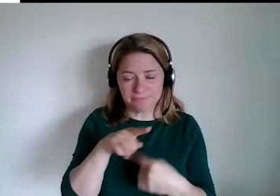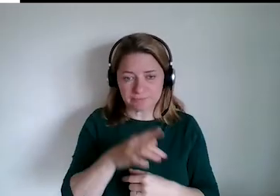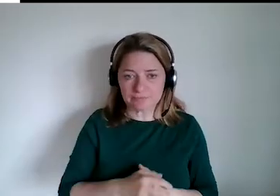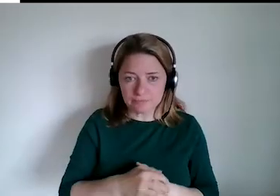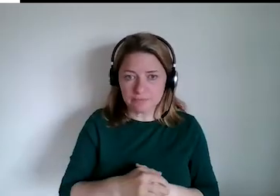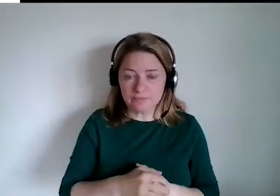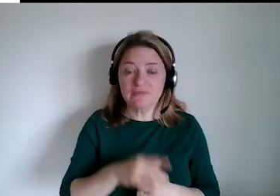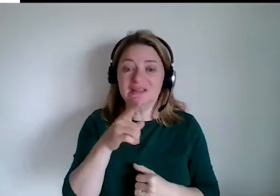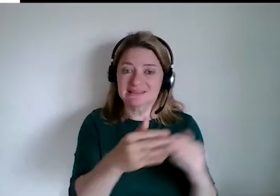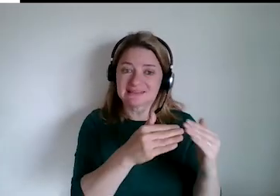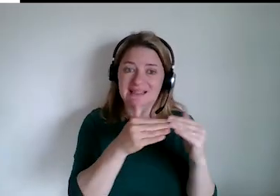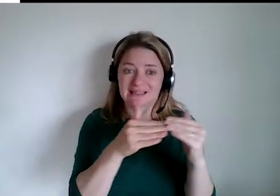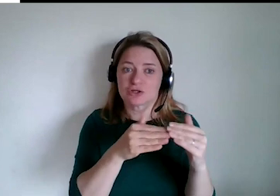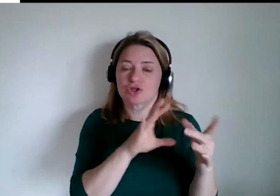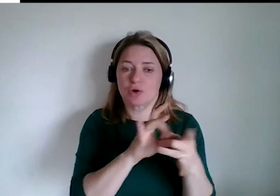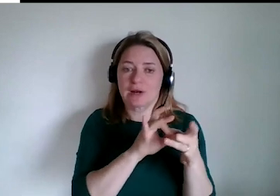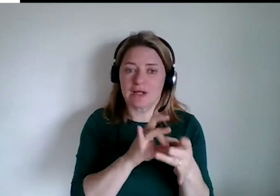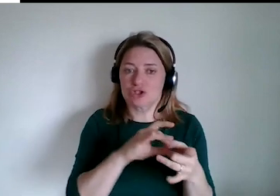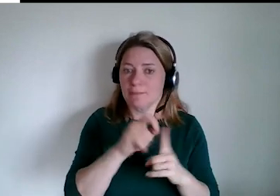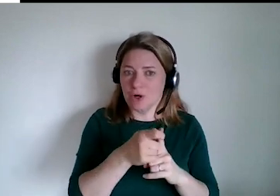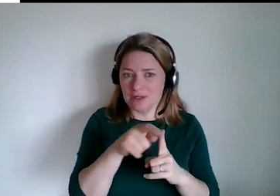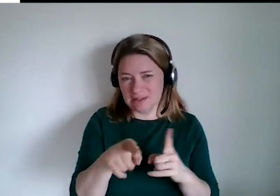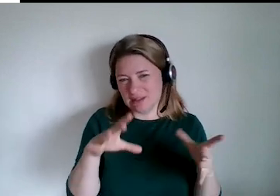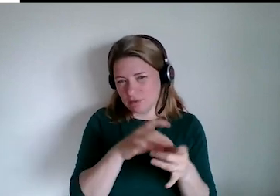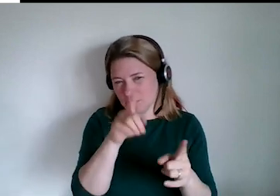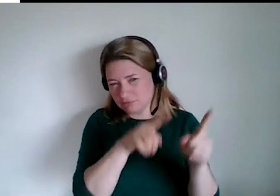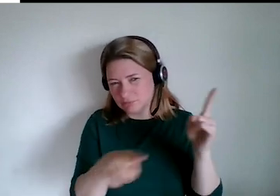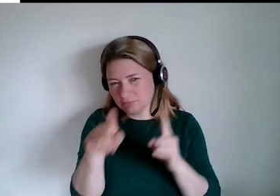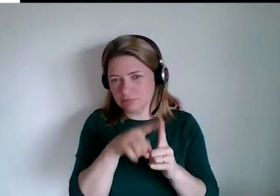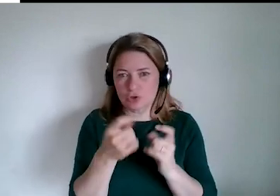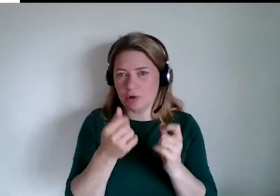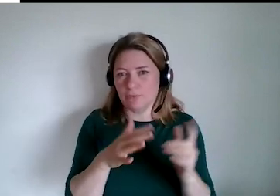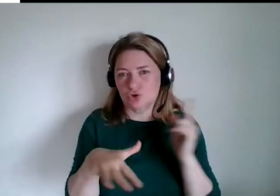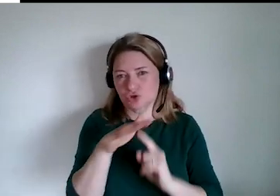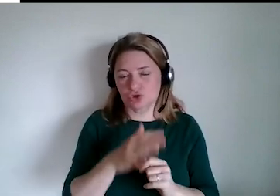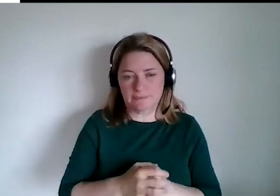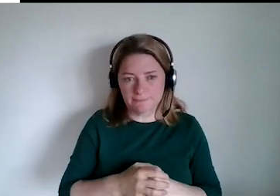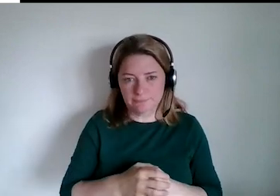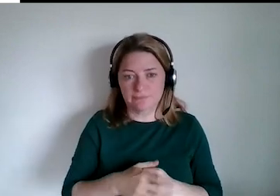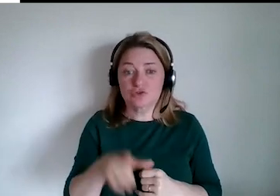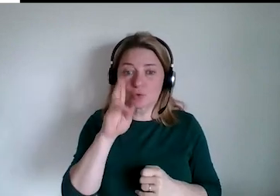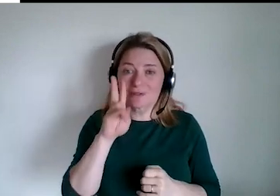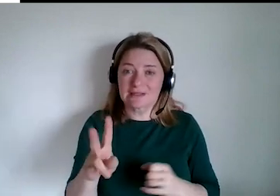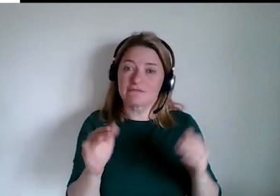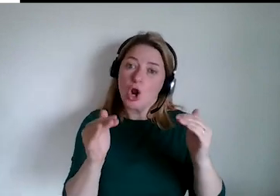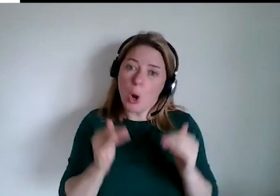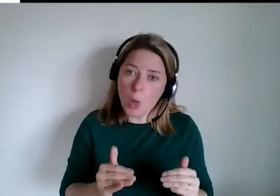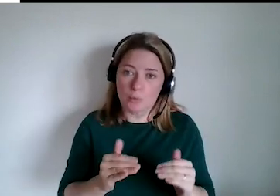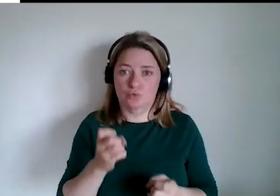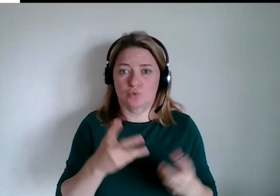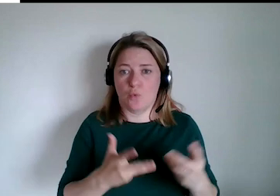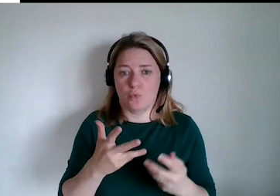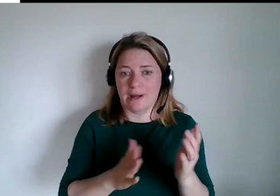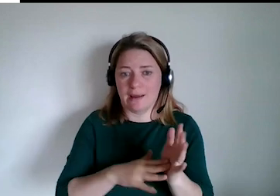0.23, which equates to about 4 or 5% of variance, not that much. So you can see actually for low scoring